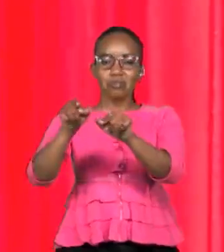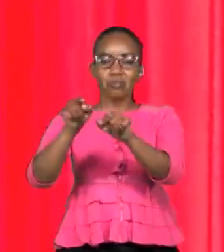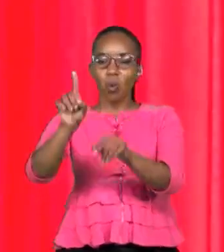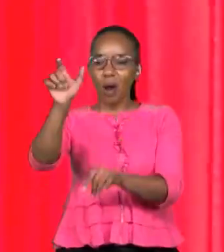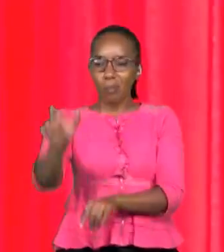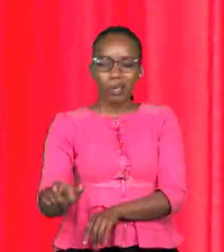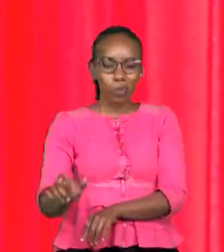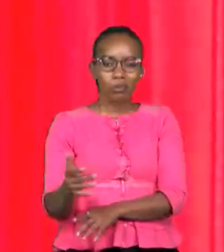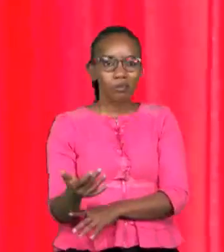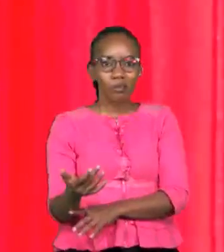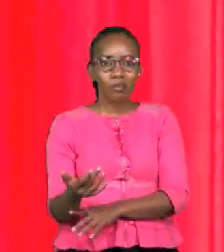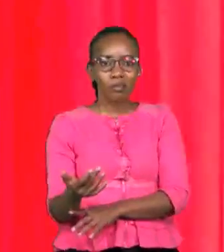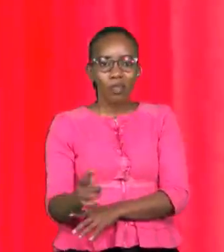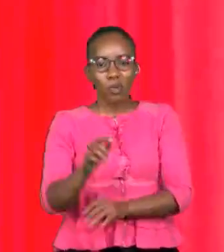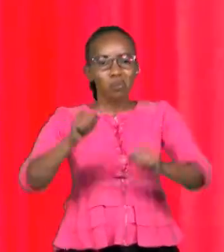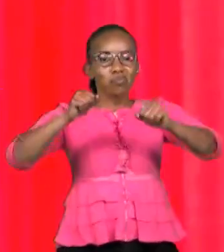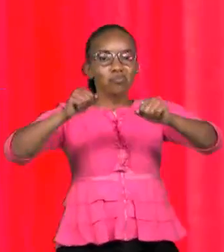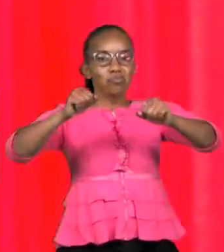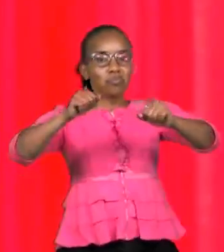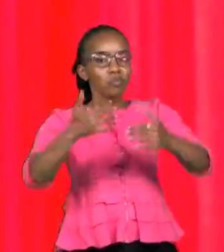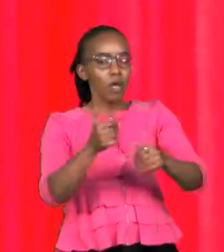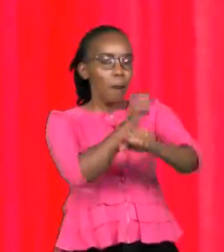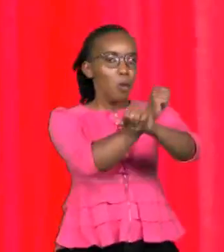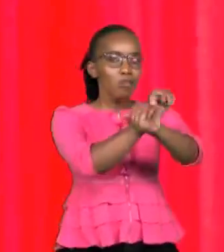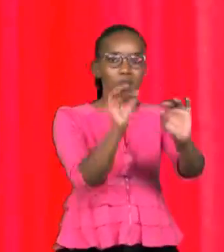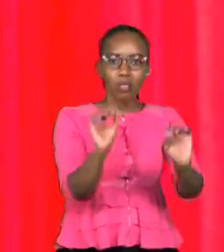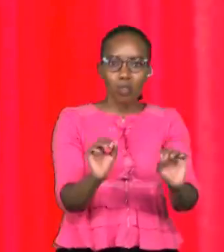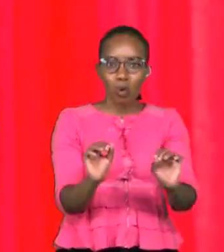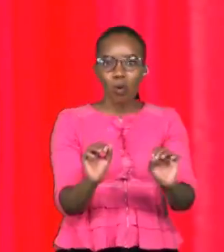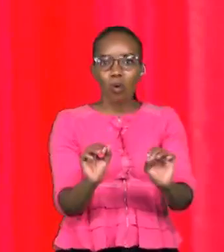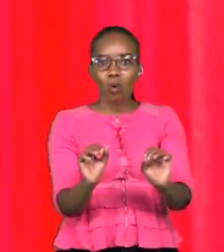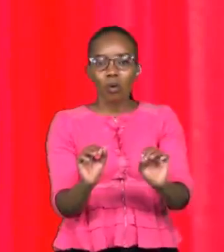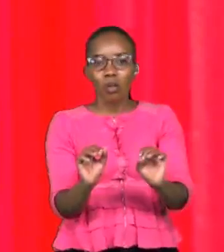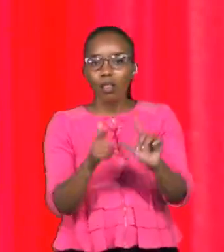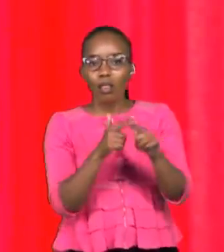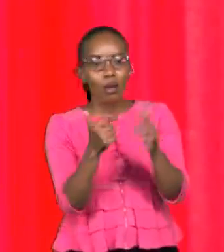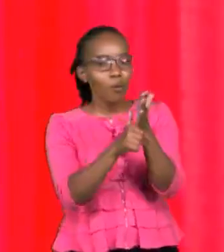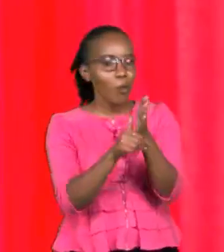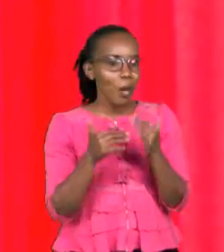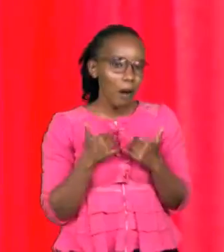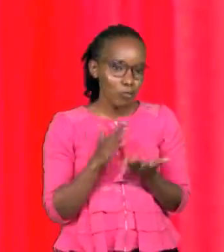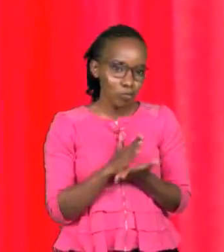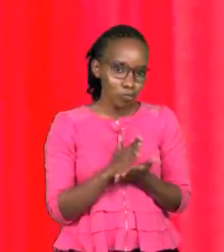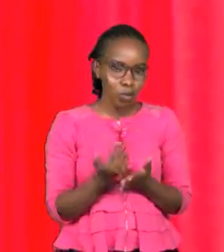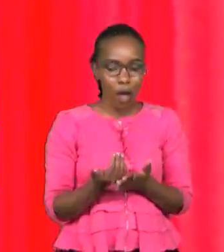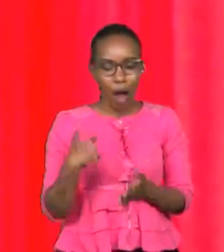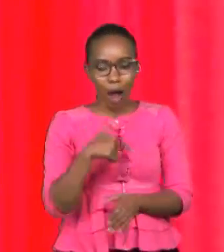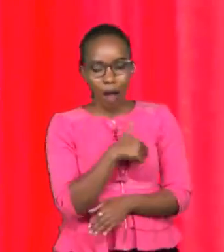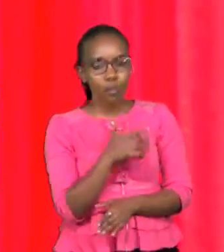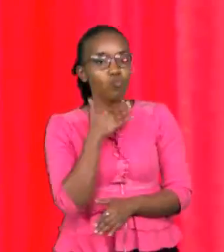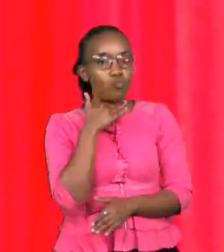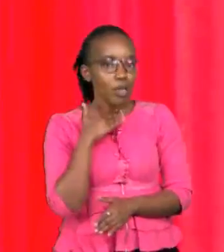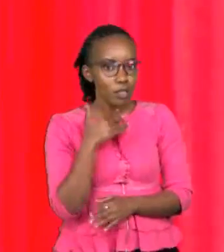kupiga fulani, na wewe uko pale juu na huzuii hizo vita, ndio imetuleta hapa. Sisi